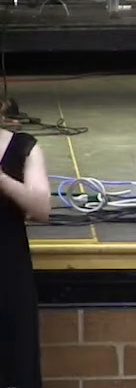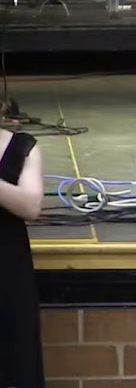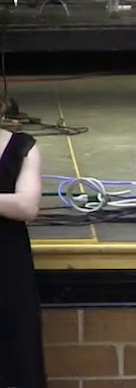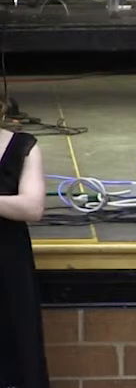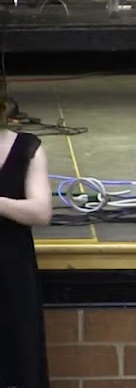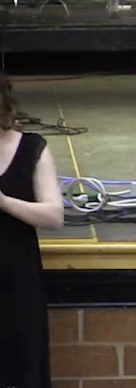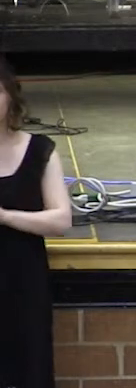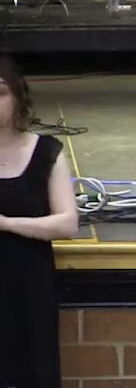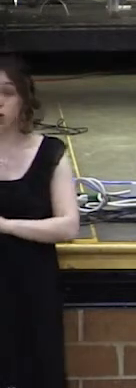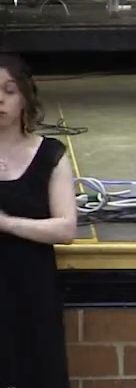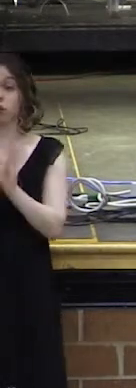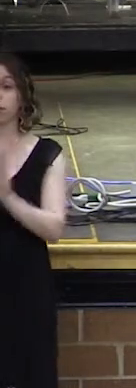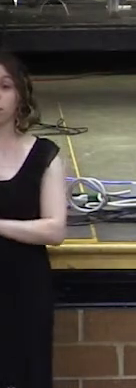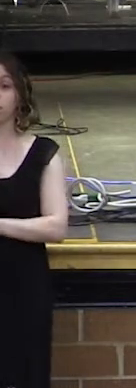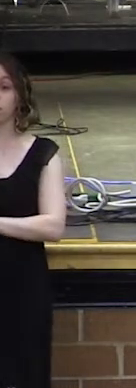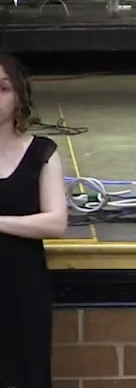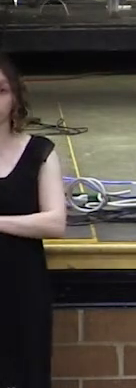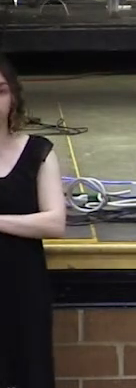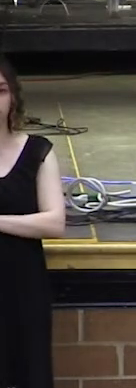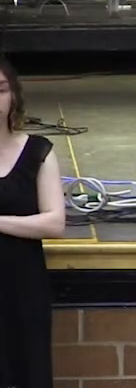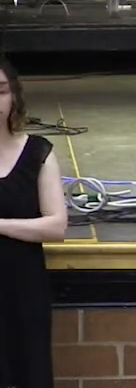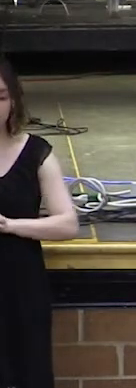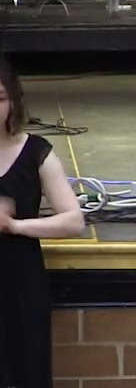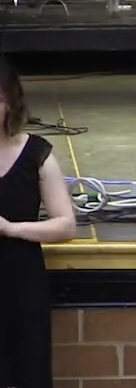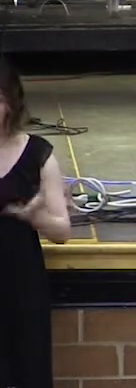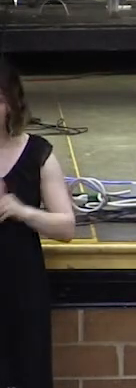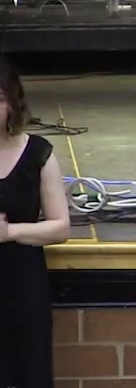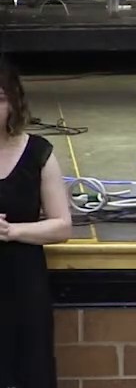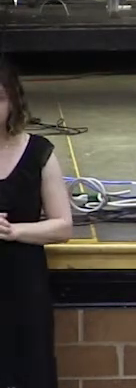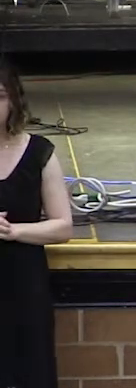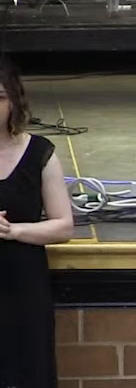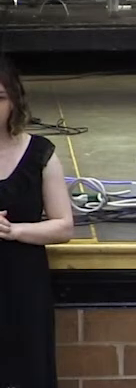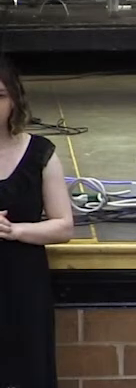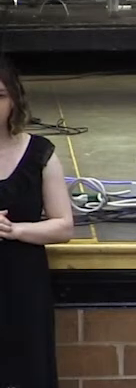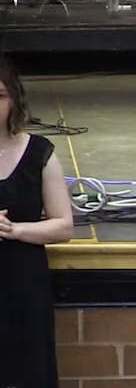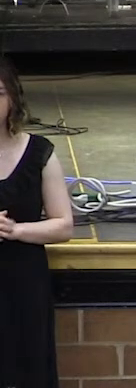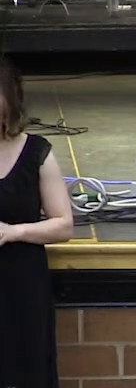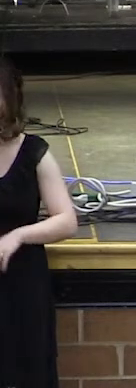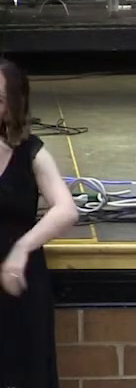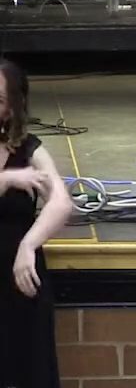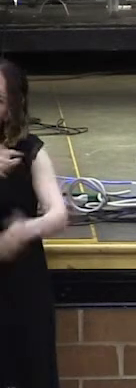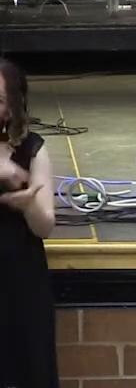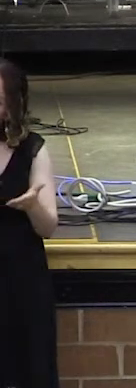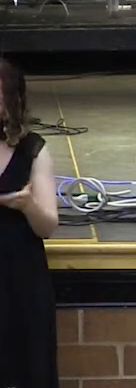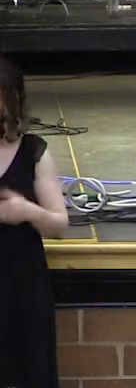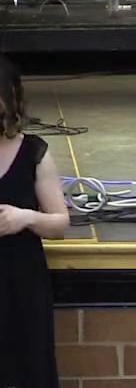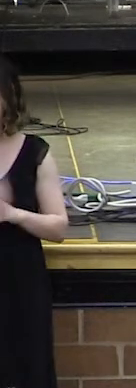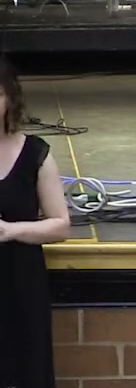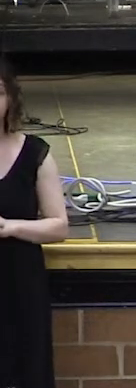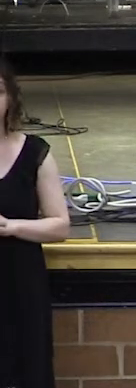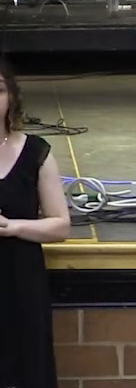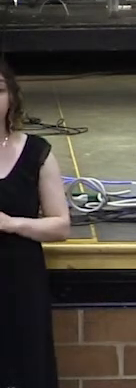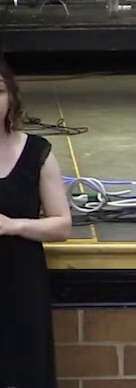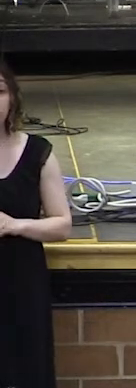says this and you could follow along with me in your Bible or on screen it says do this is a very powerful scripture do this